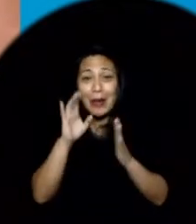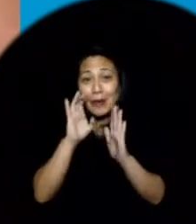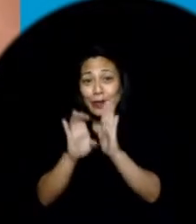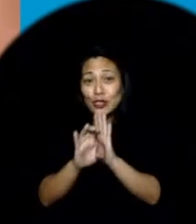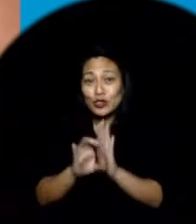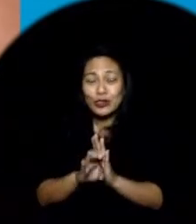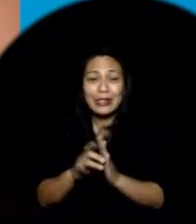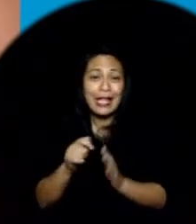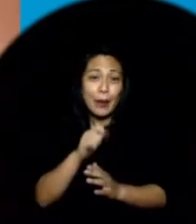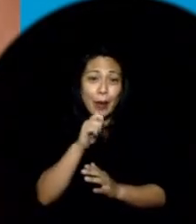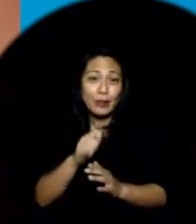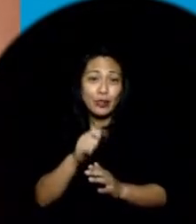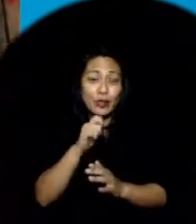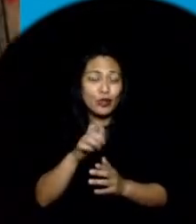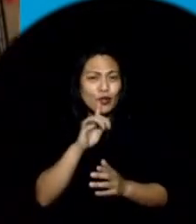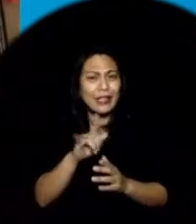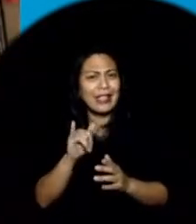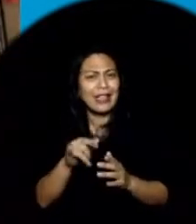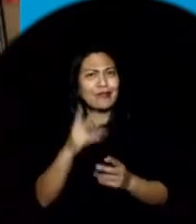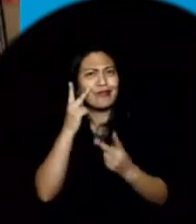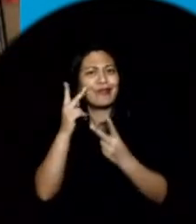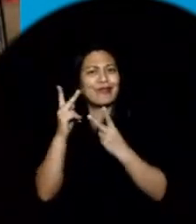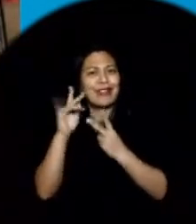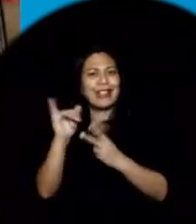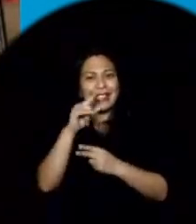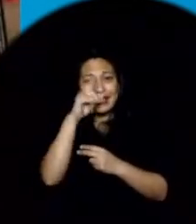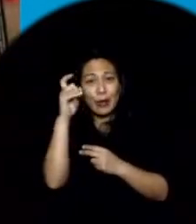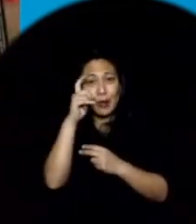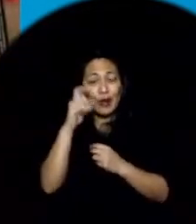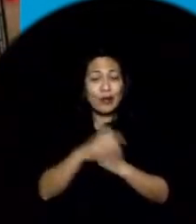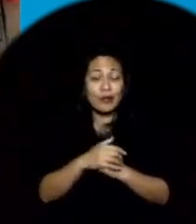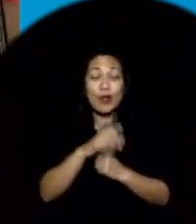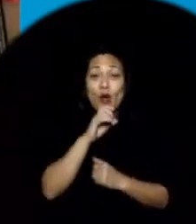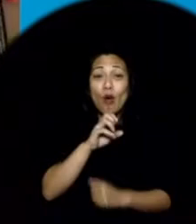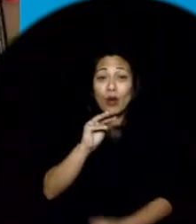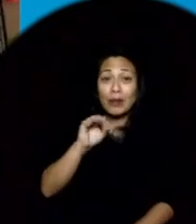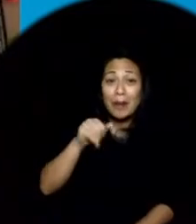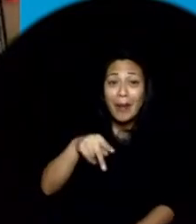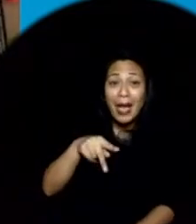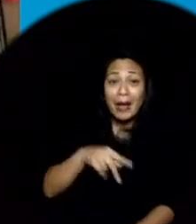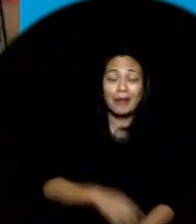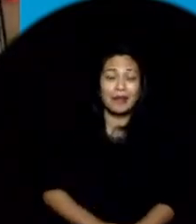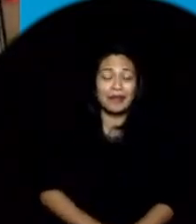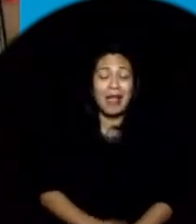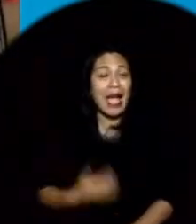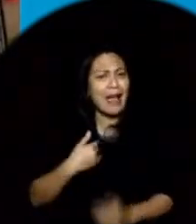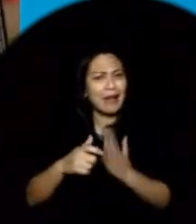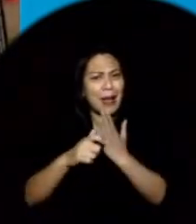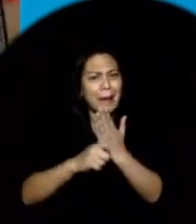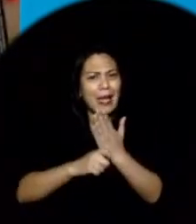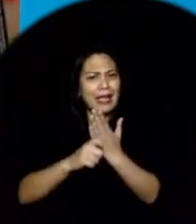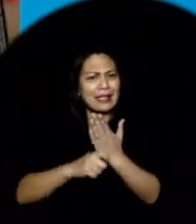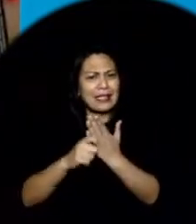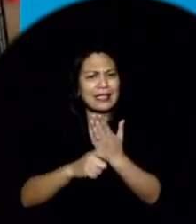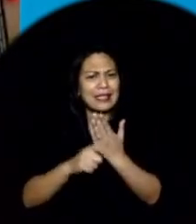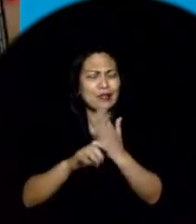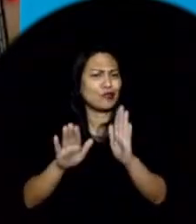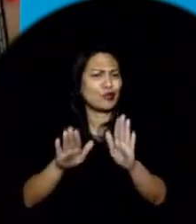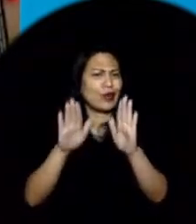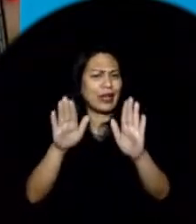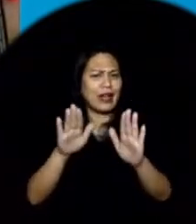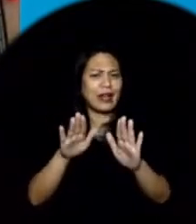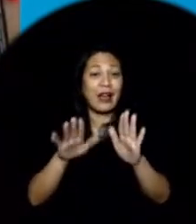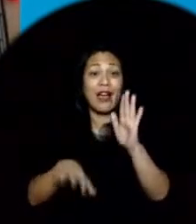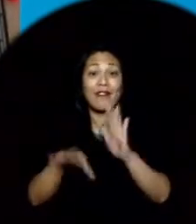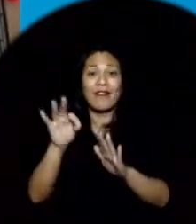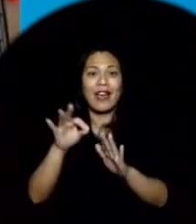like popsicles that remind me of summer on them. You can use old maps. We have magazines. Those are the greatest.